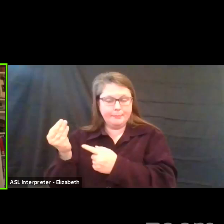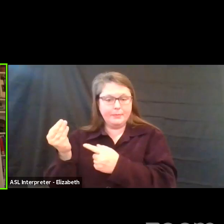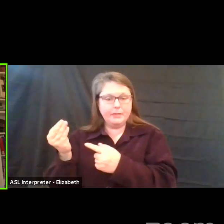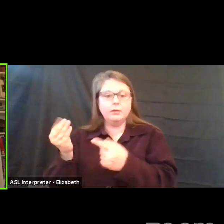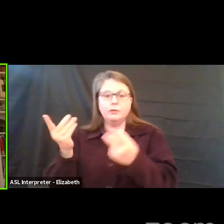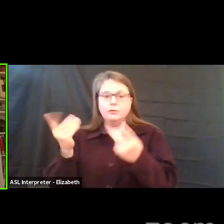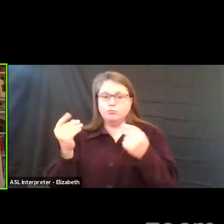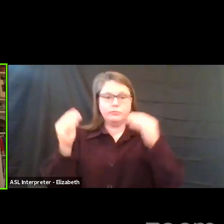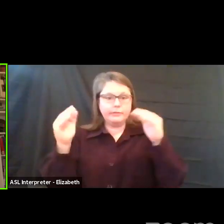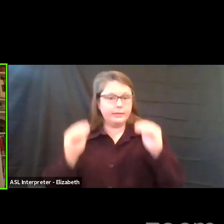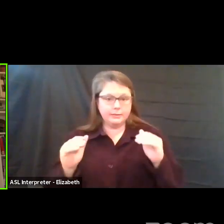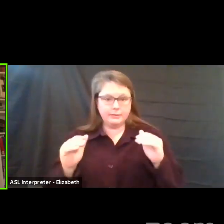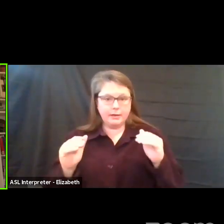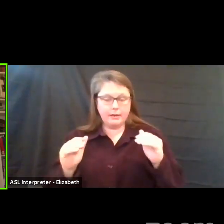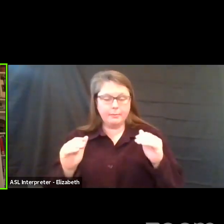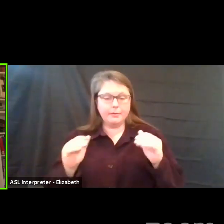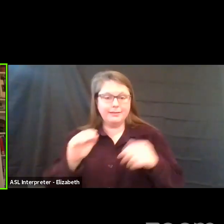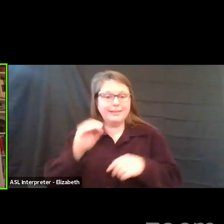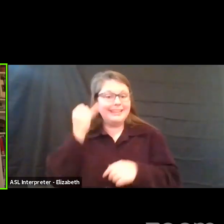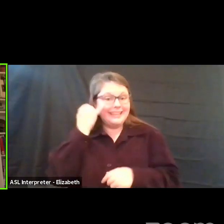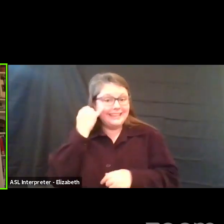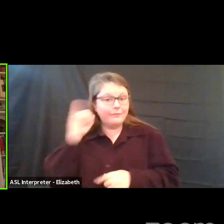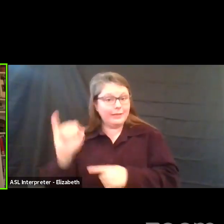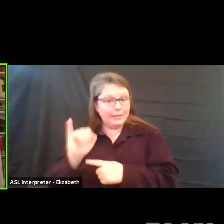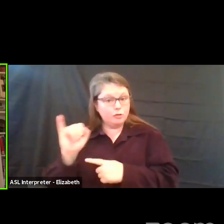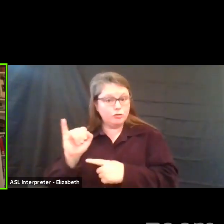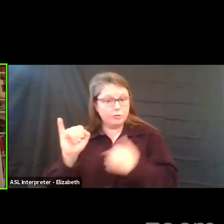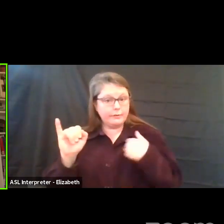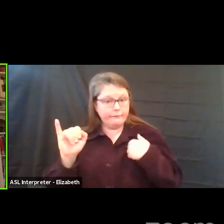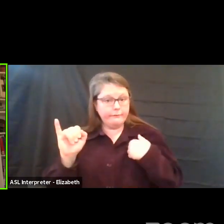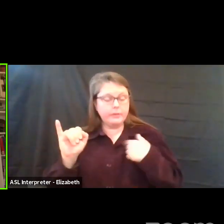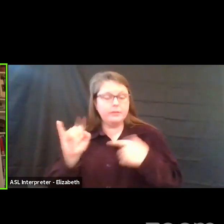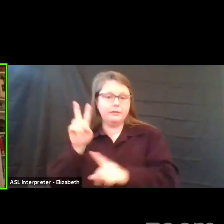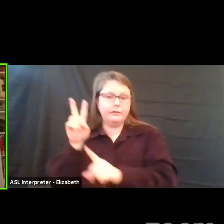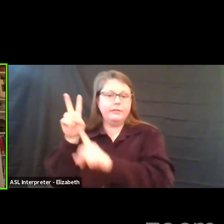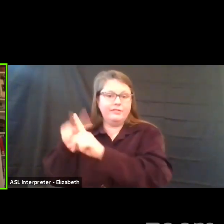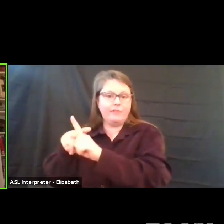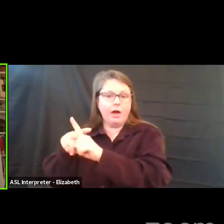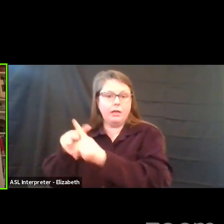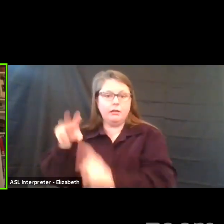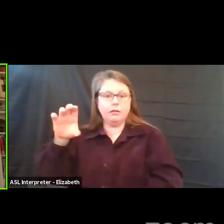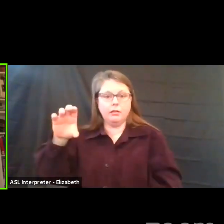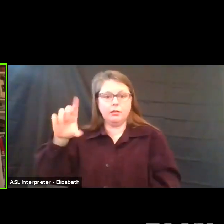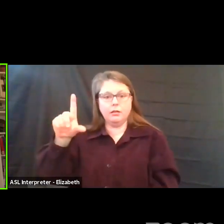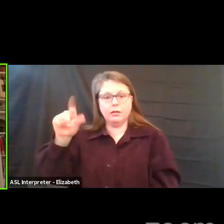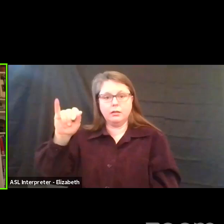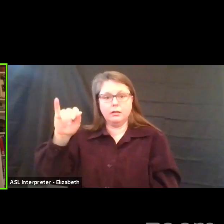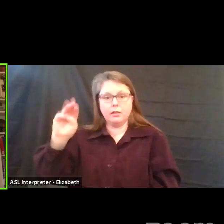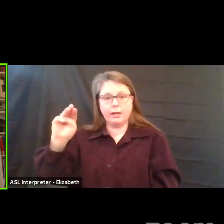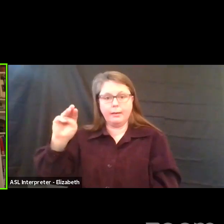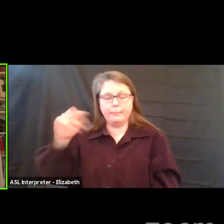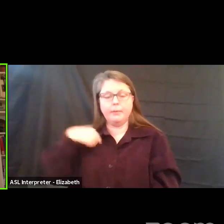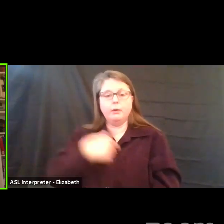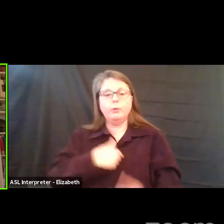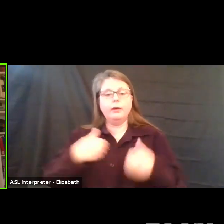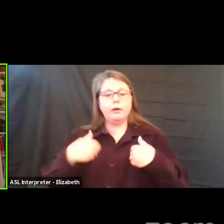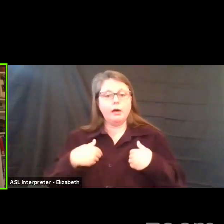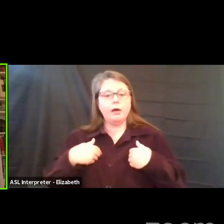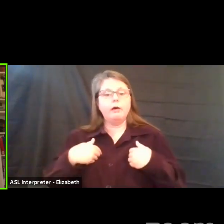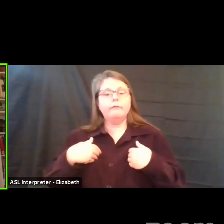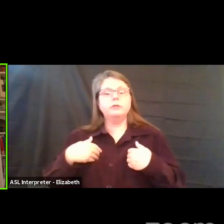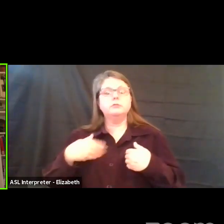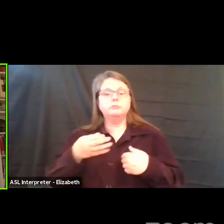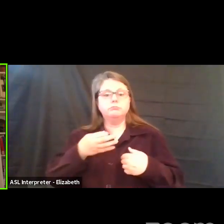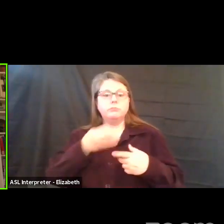to be to file a claim. We have a couple of presenters here to talk about best practices in filing a